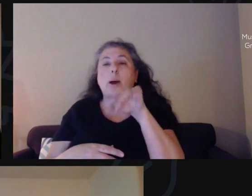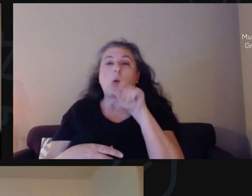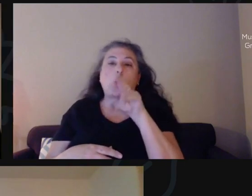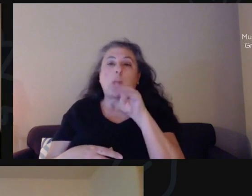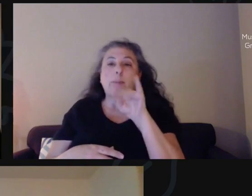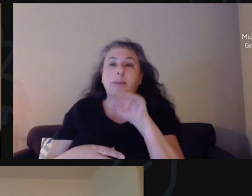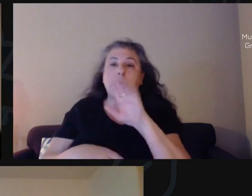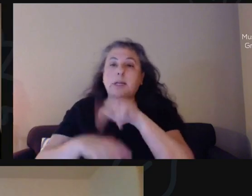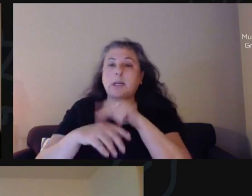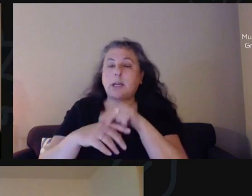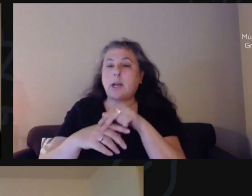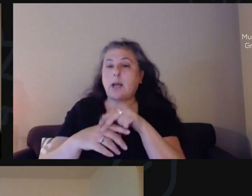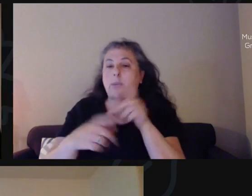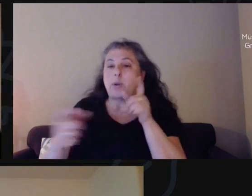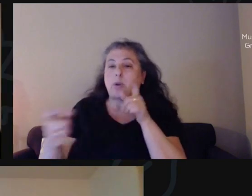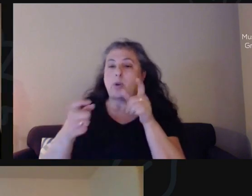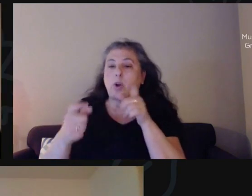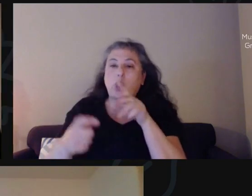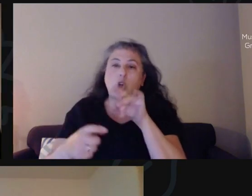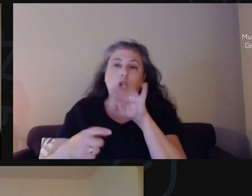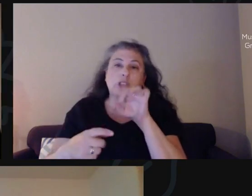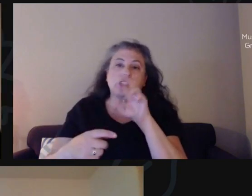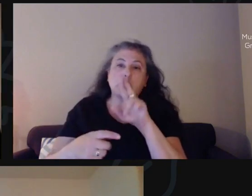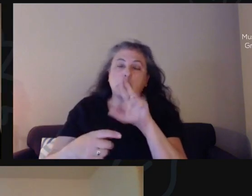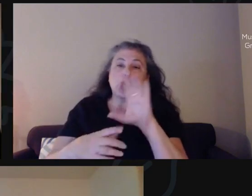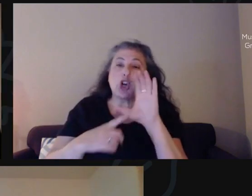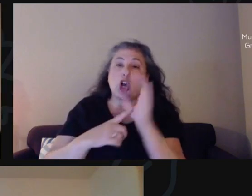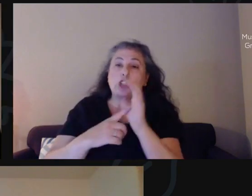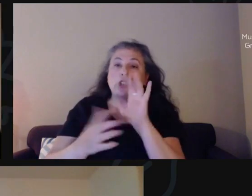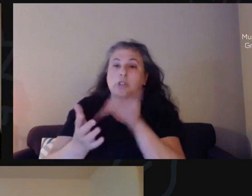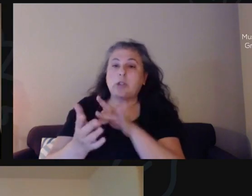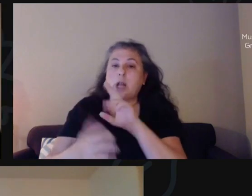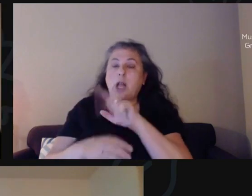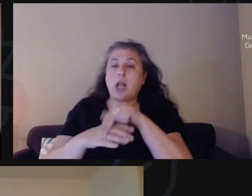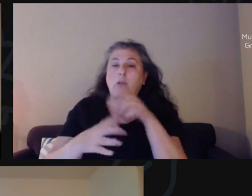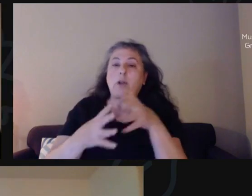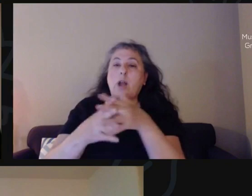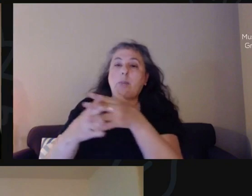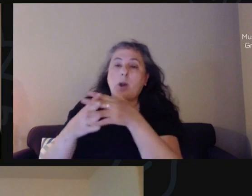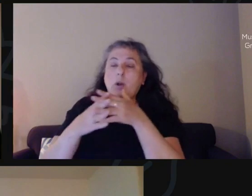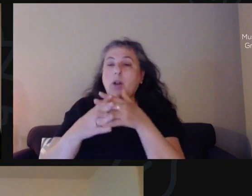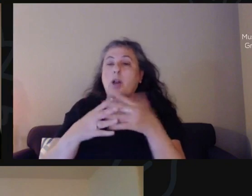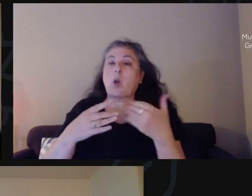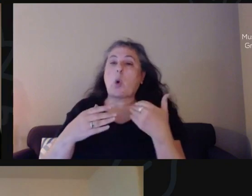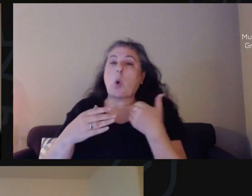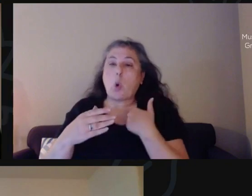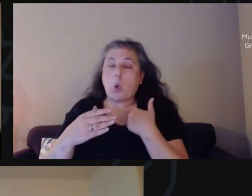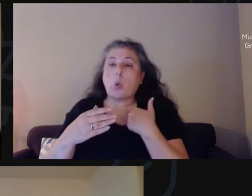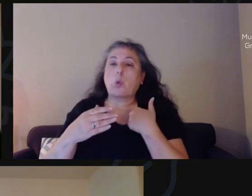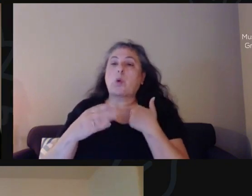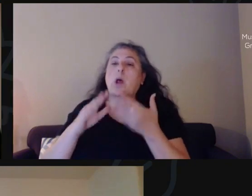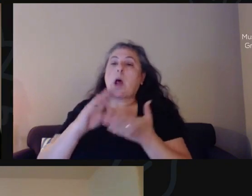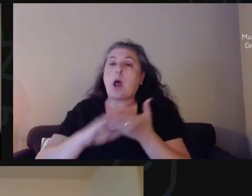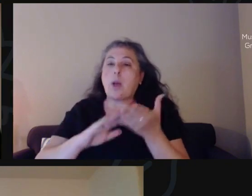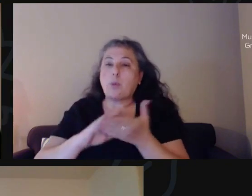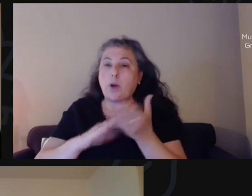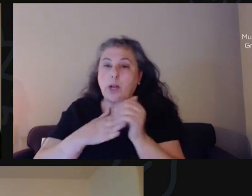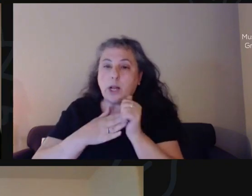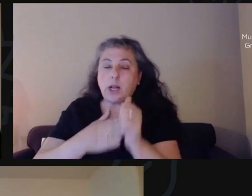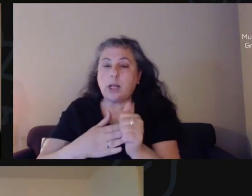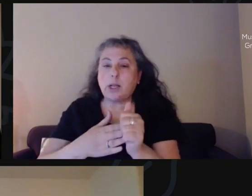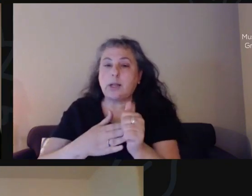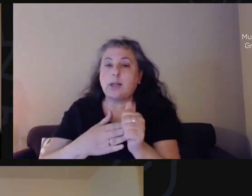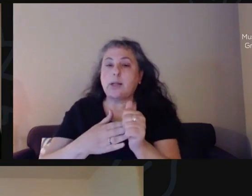Trickster Cultural Center. We are a Native American-owned, led, and operated cultural center that centers